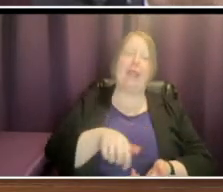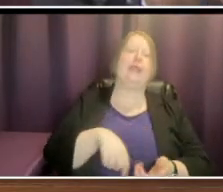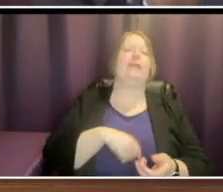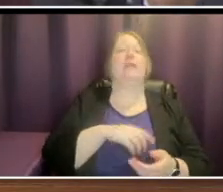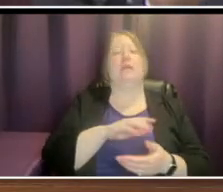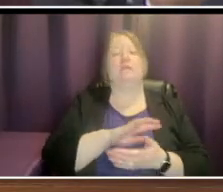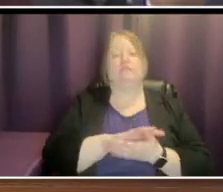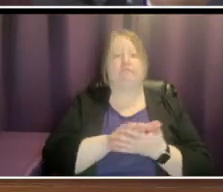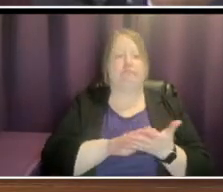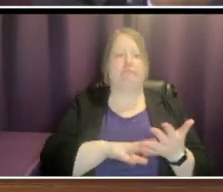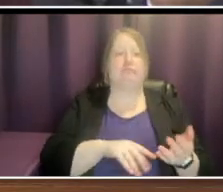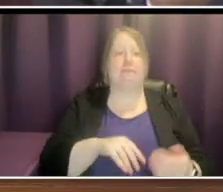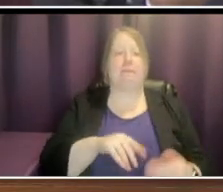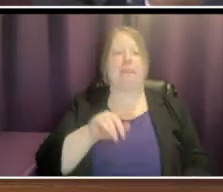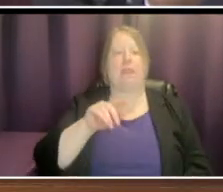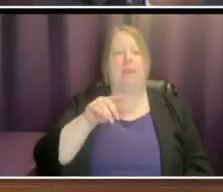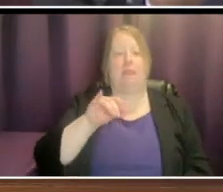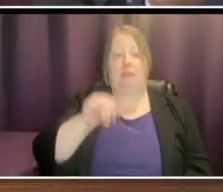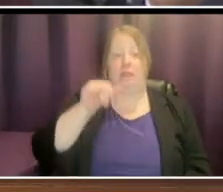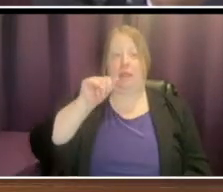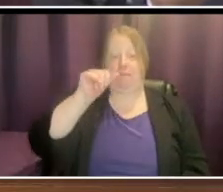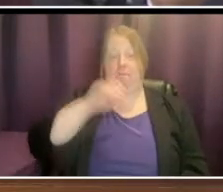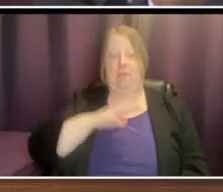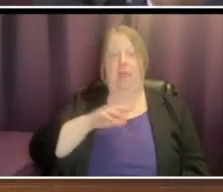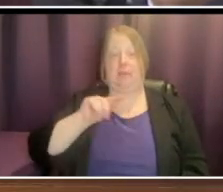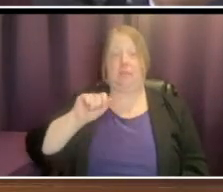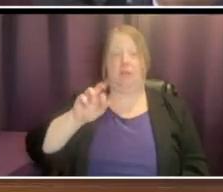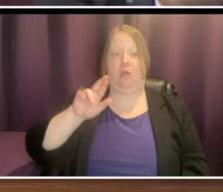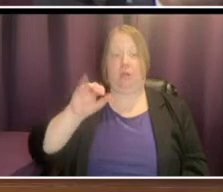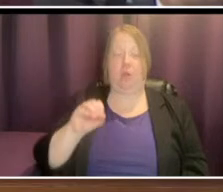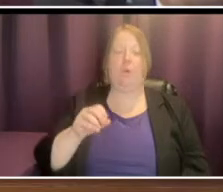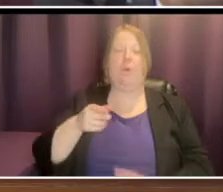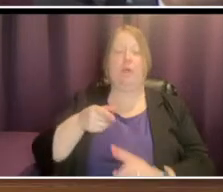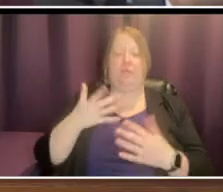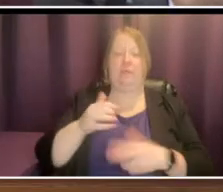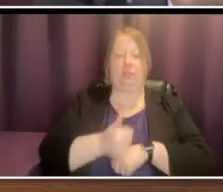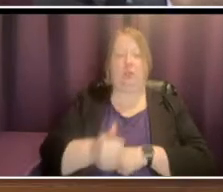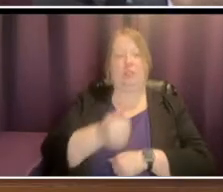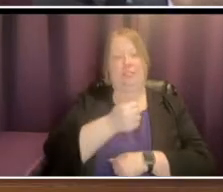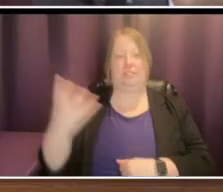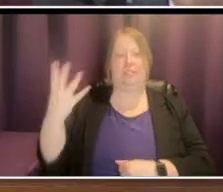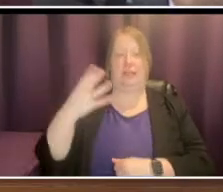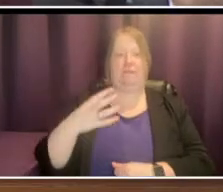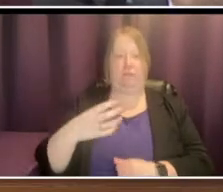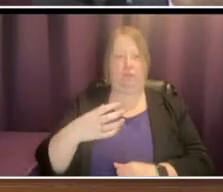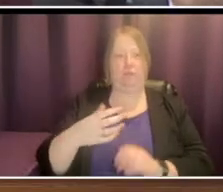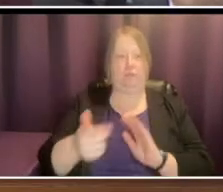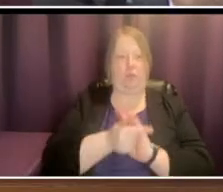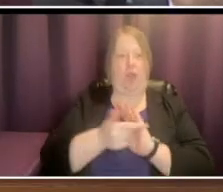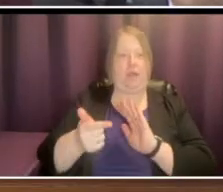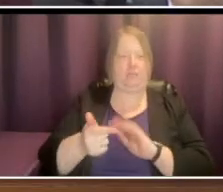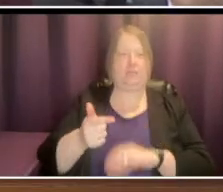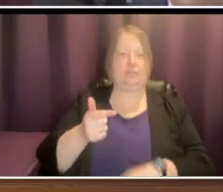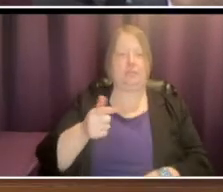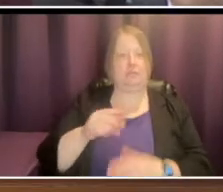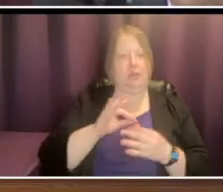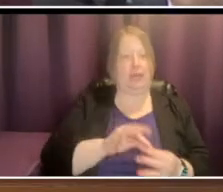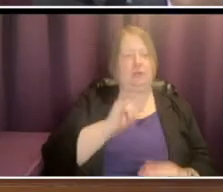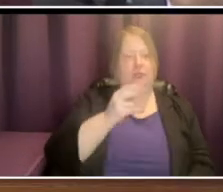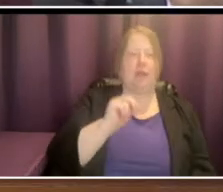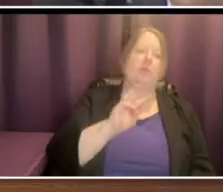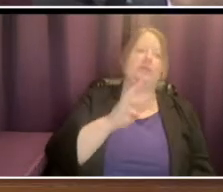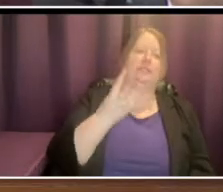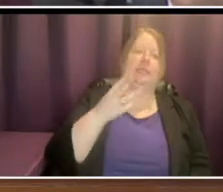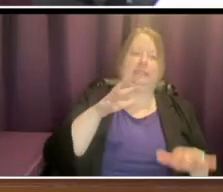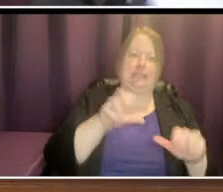Tarrio, along with other Proud Boys, has been charged with multiple crimes concerning the attack on January 6th,